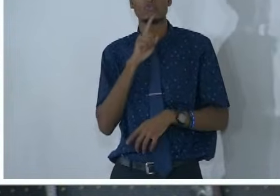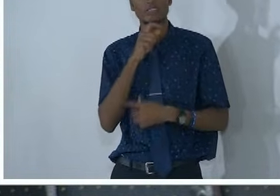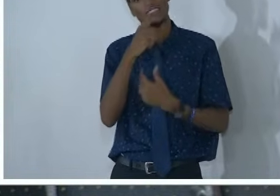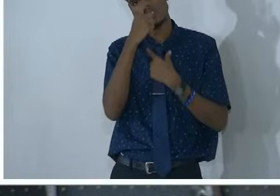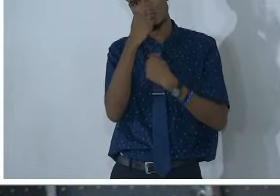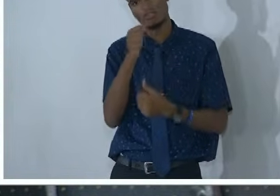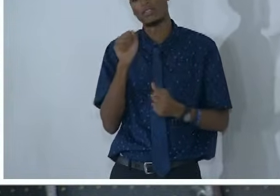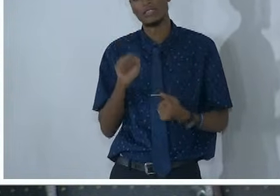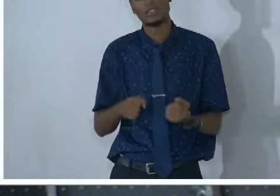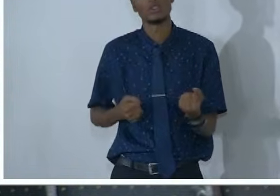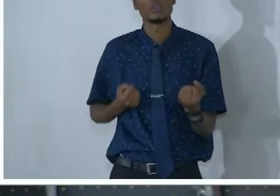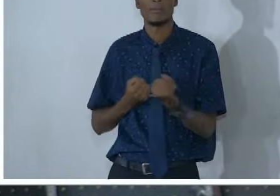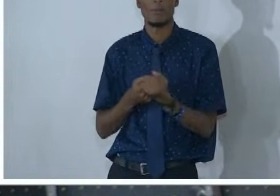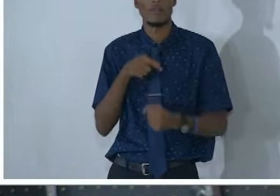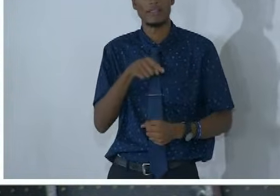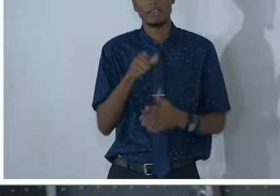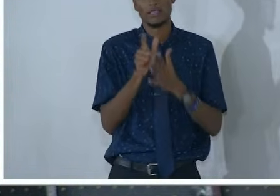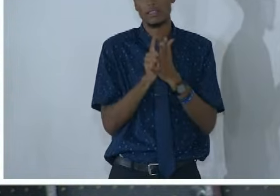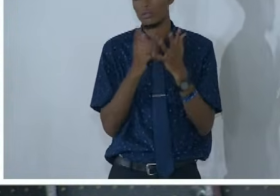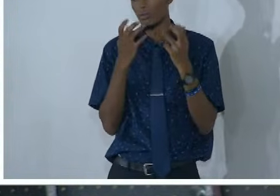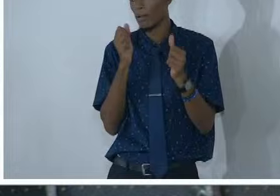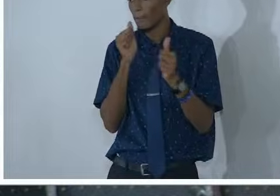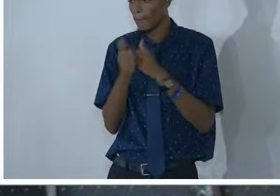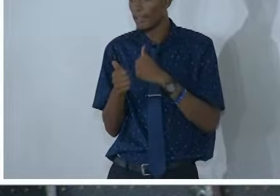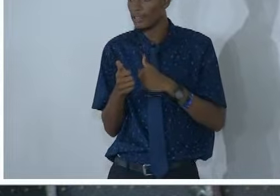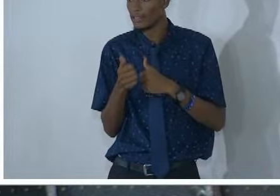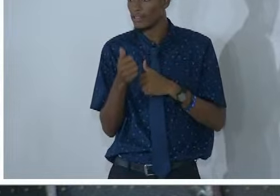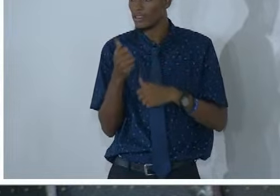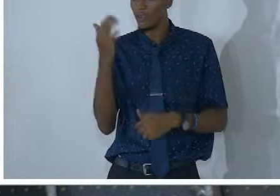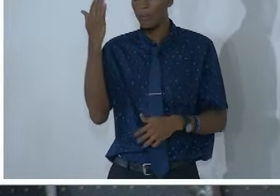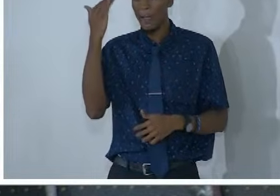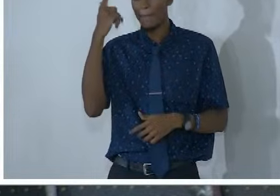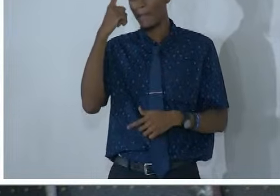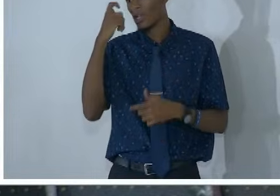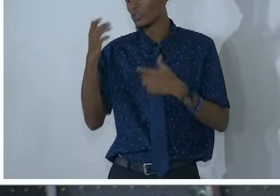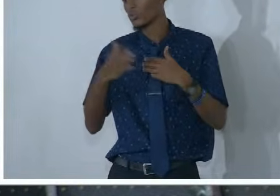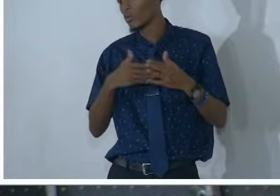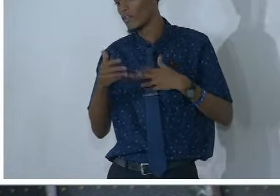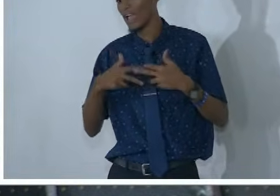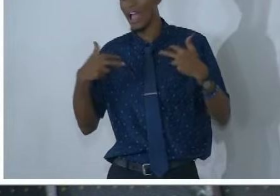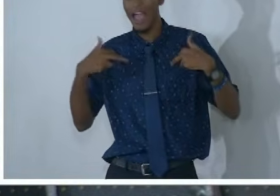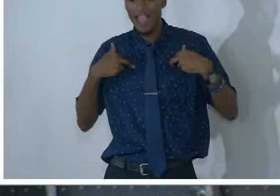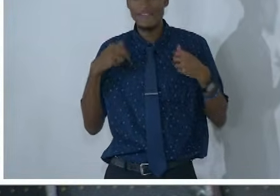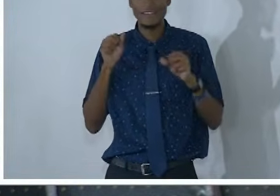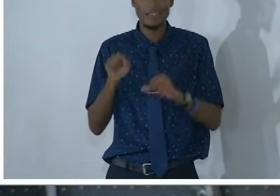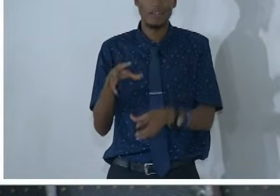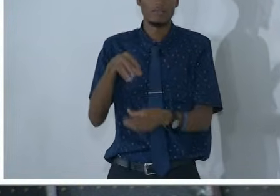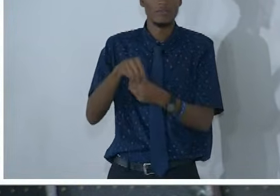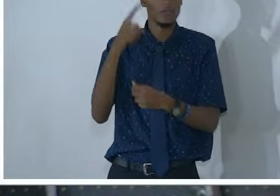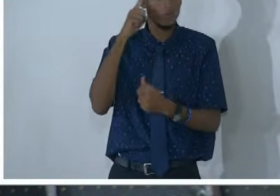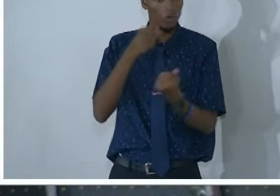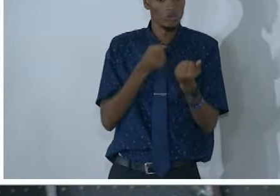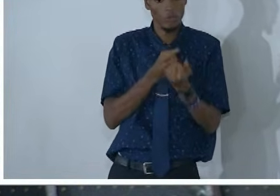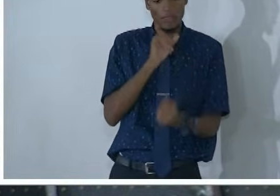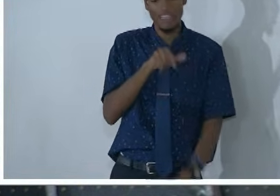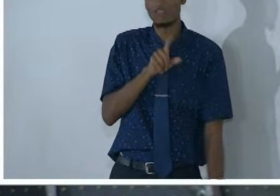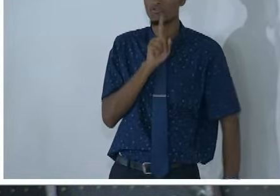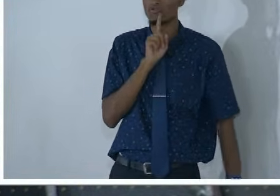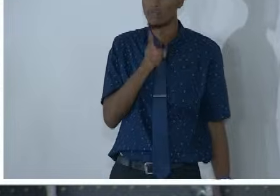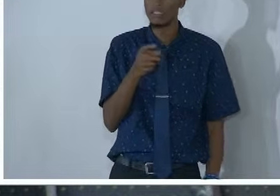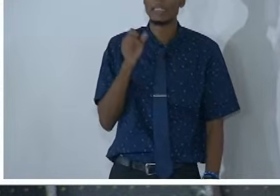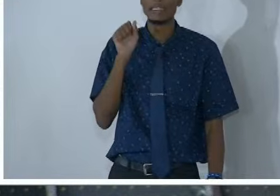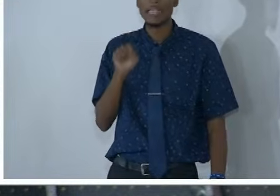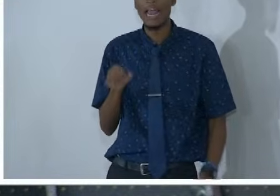supported by this bill to become legislation, because wherever there can be integration to support that, it would add